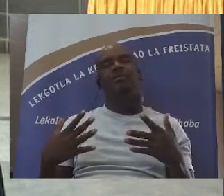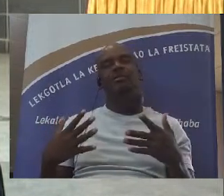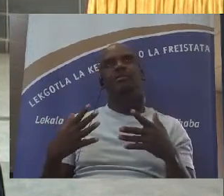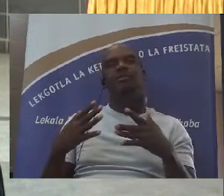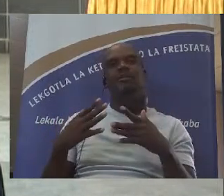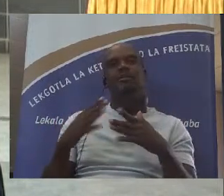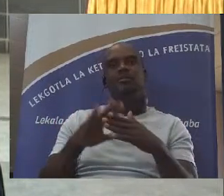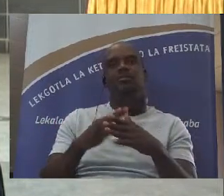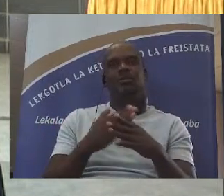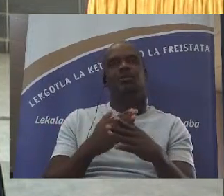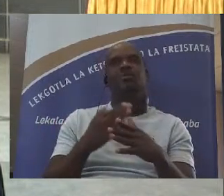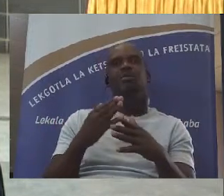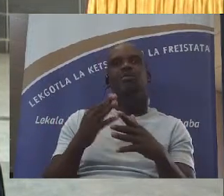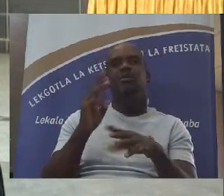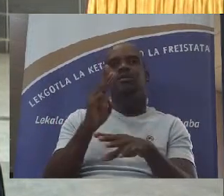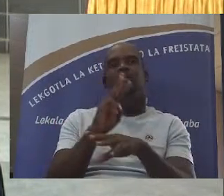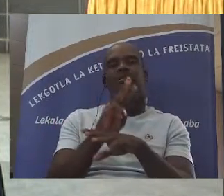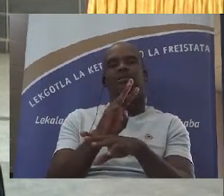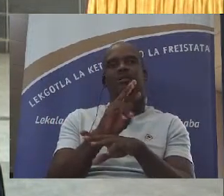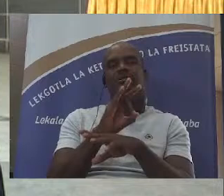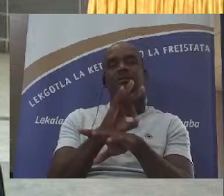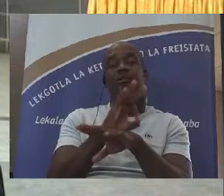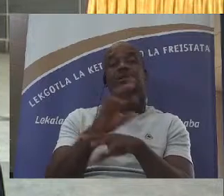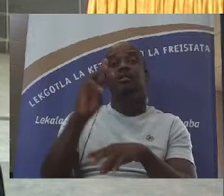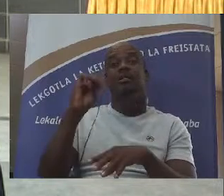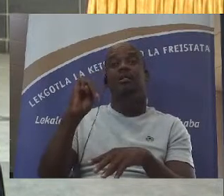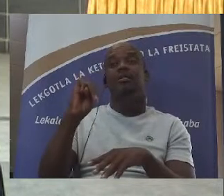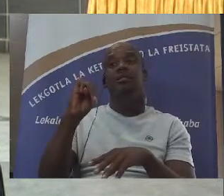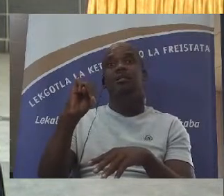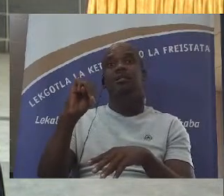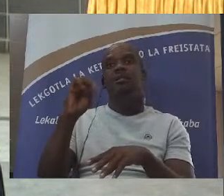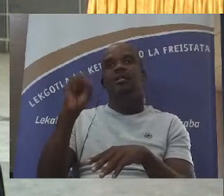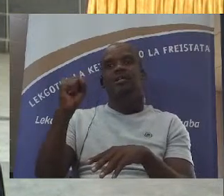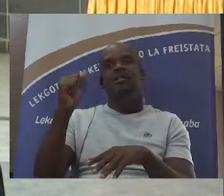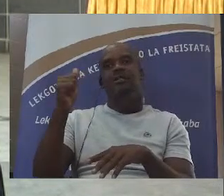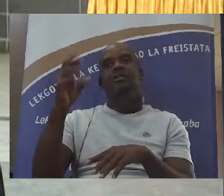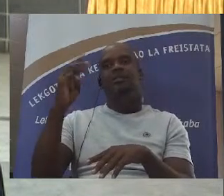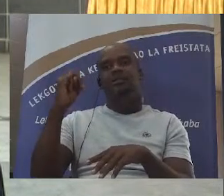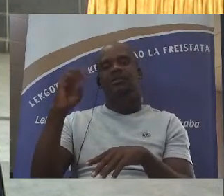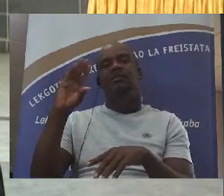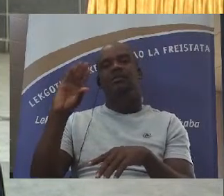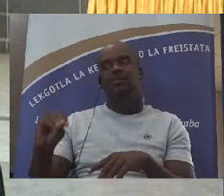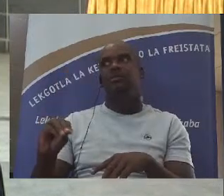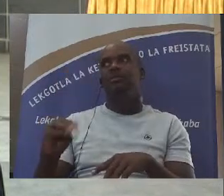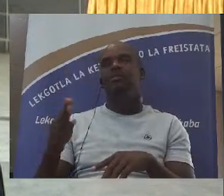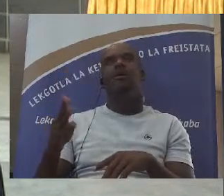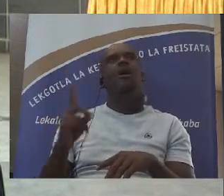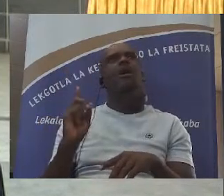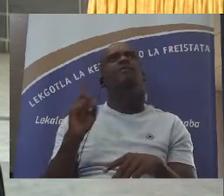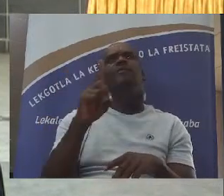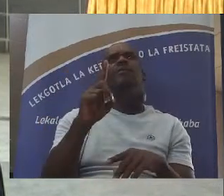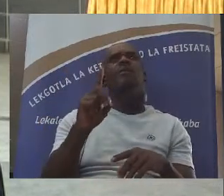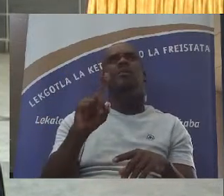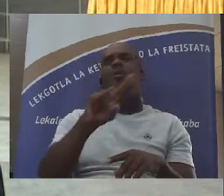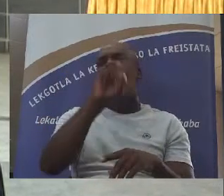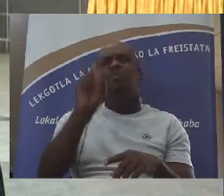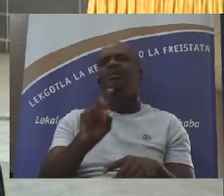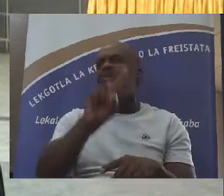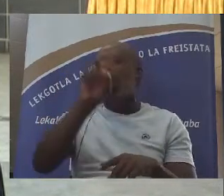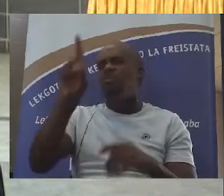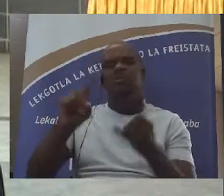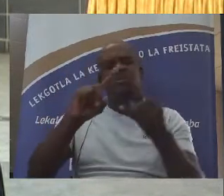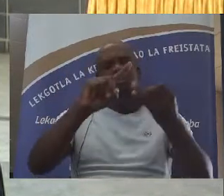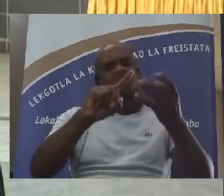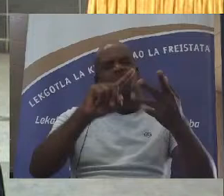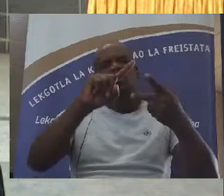pay, they will ask you 1.4. I think a week from